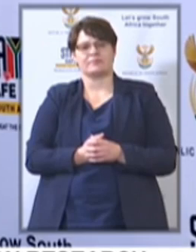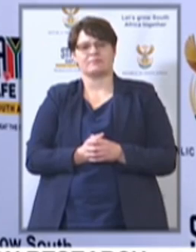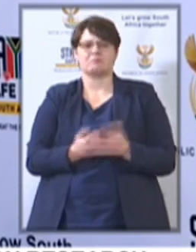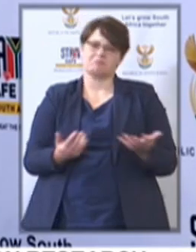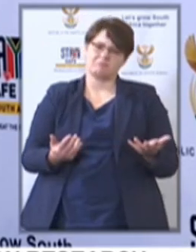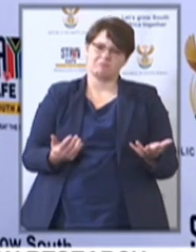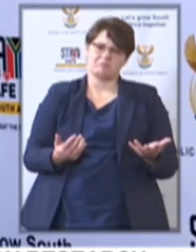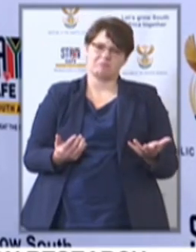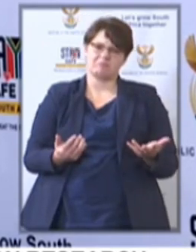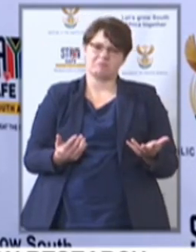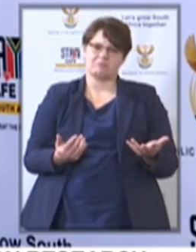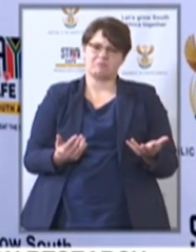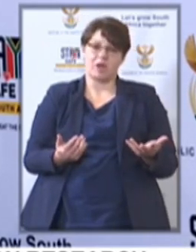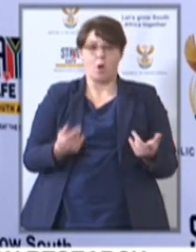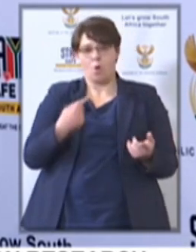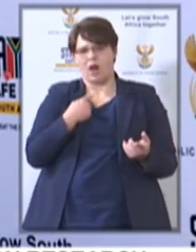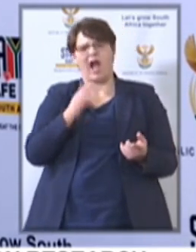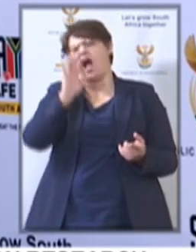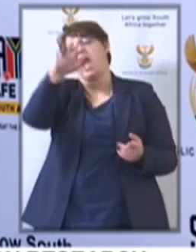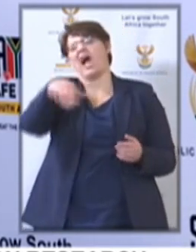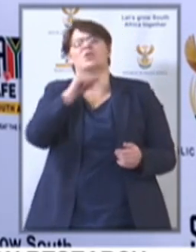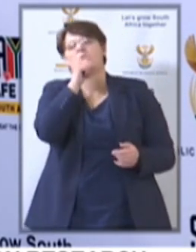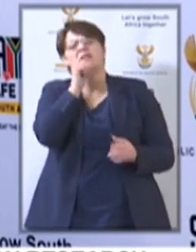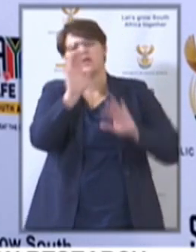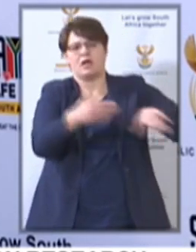we are not compromising.